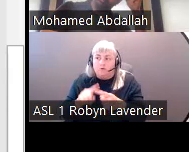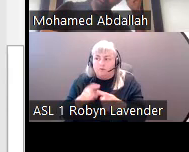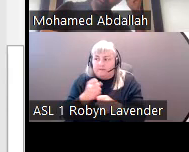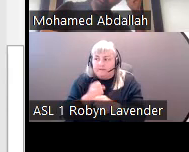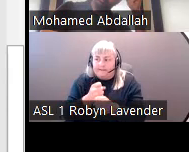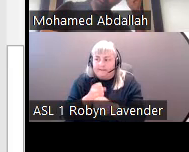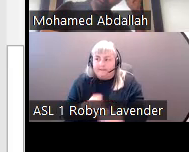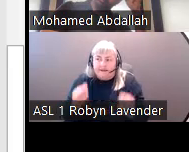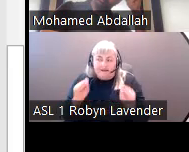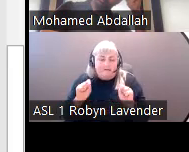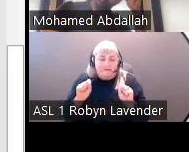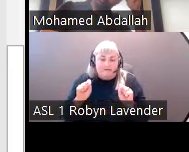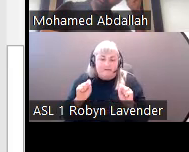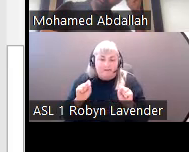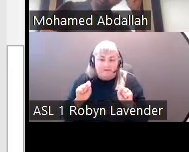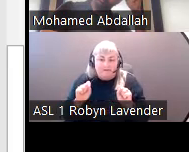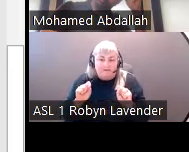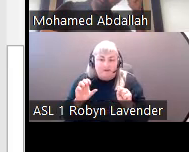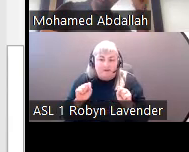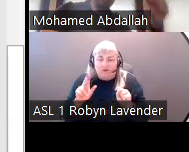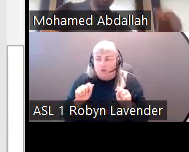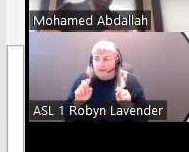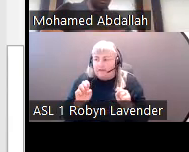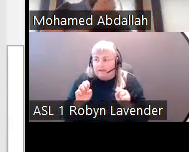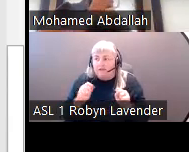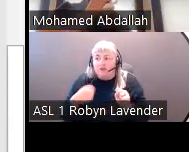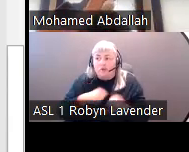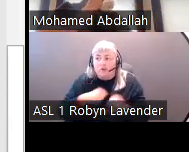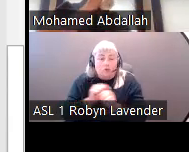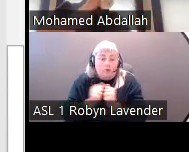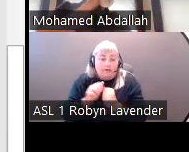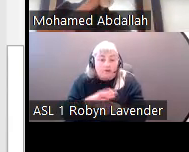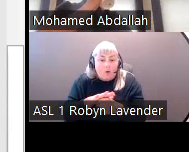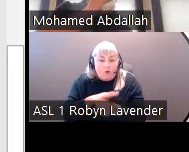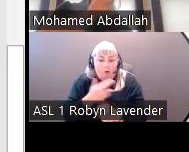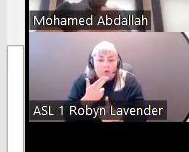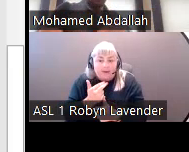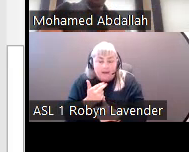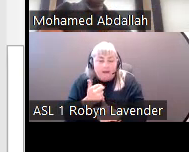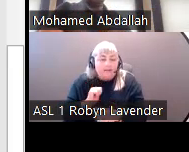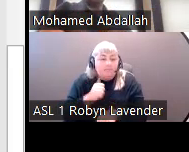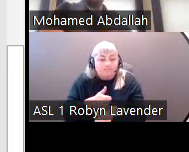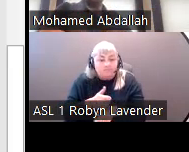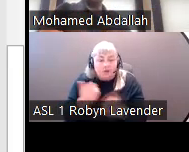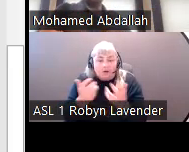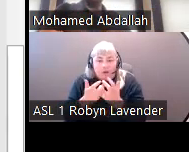suite. We've been able to work with local hotels before to make those accommodations if